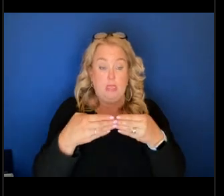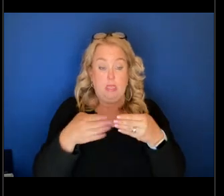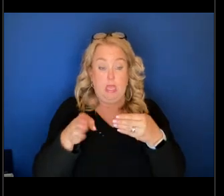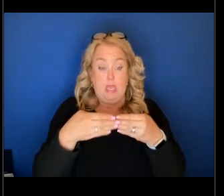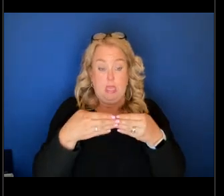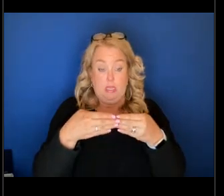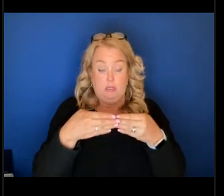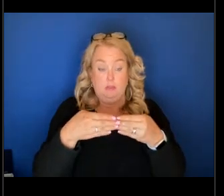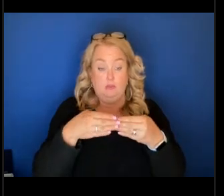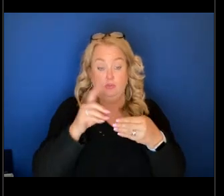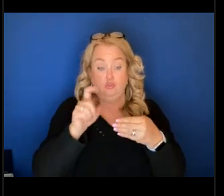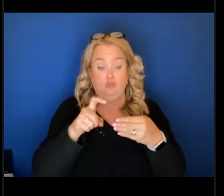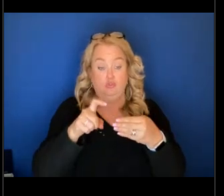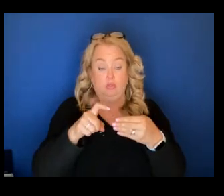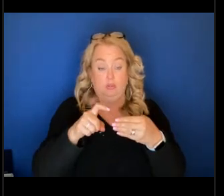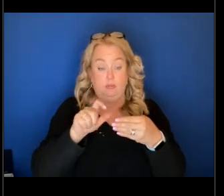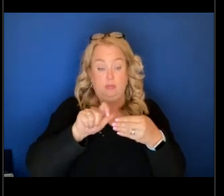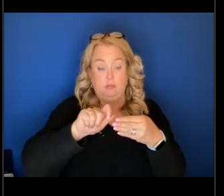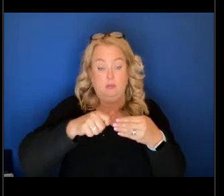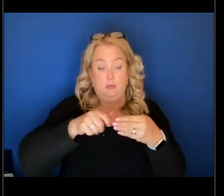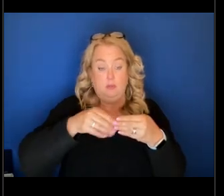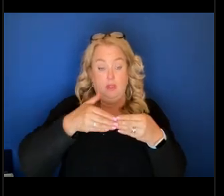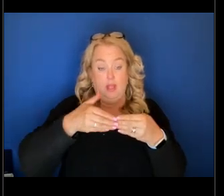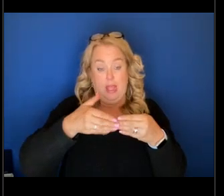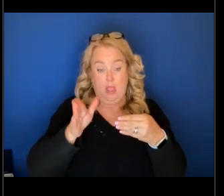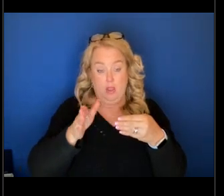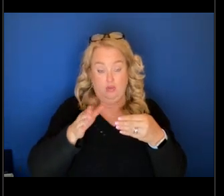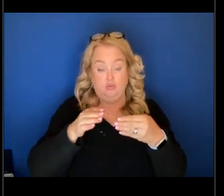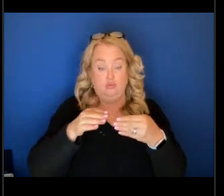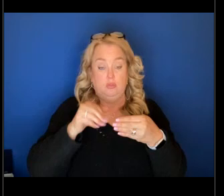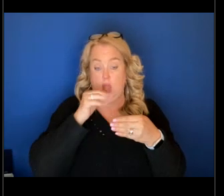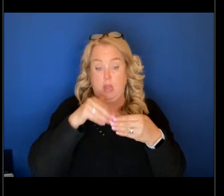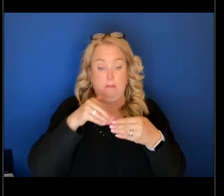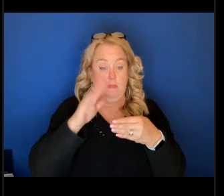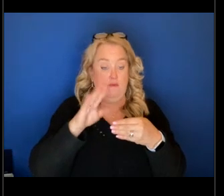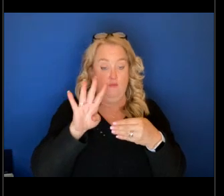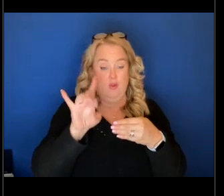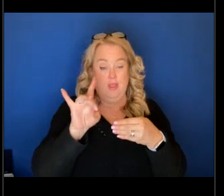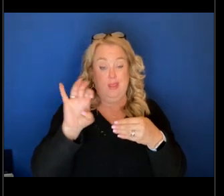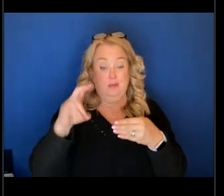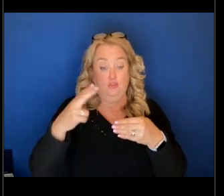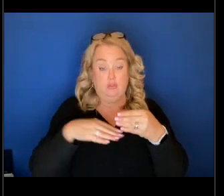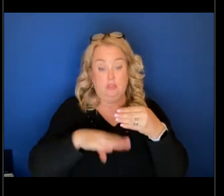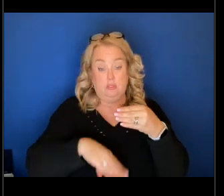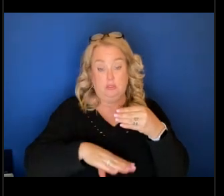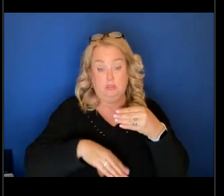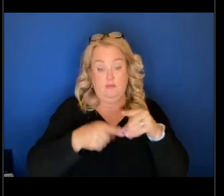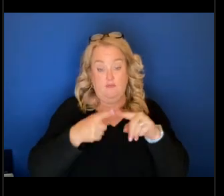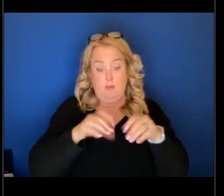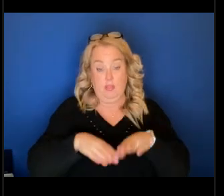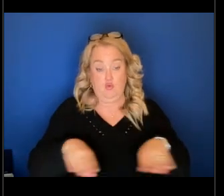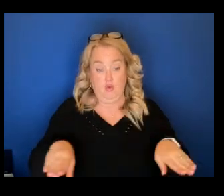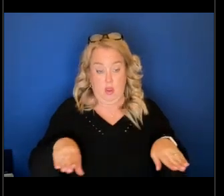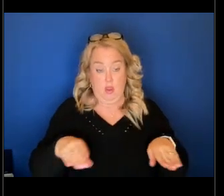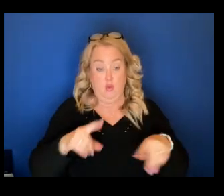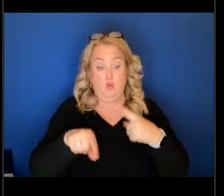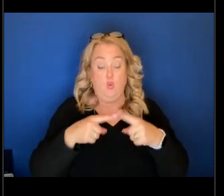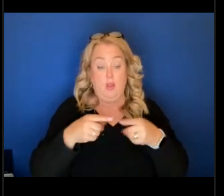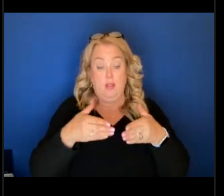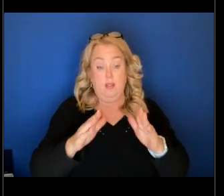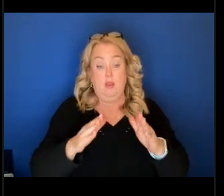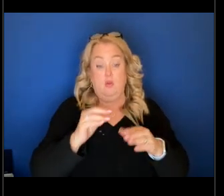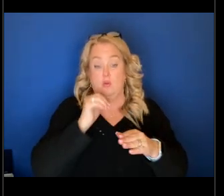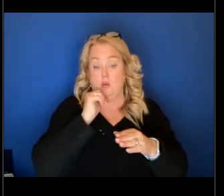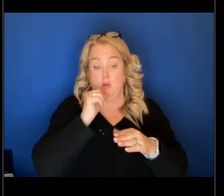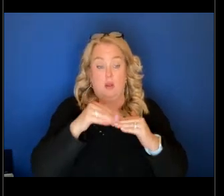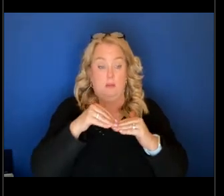latches should be mounted no higher than 48 inches above the ground level, and when permitted, no